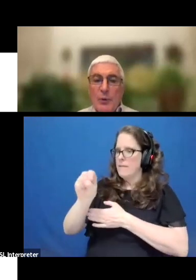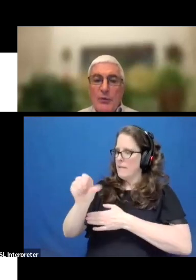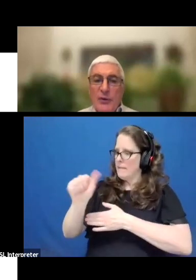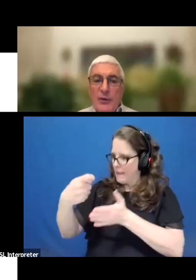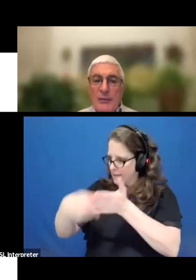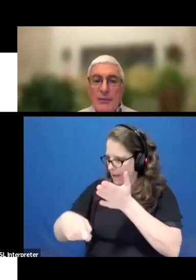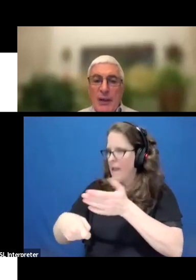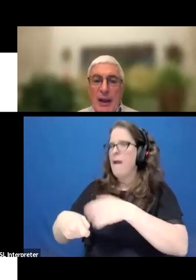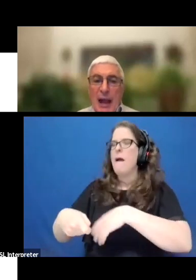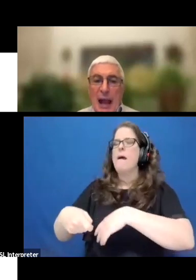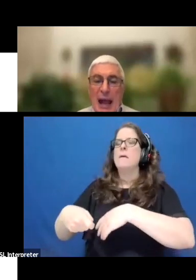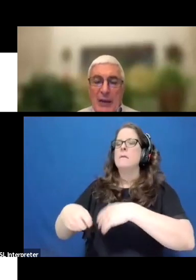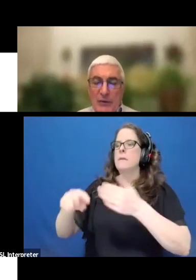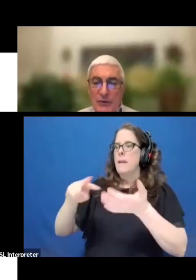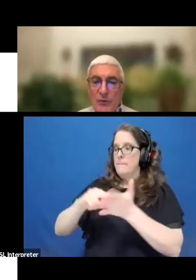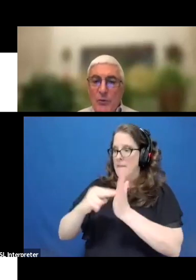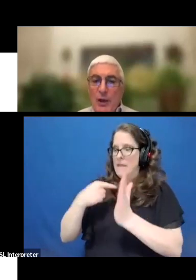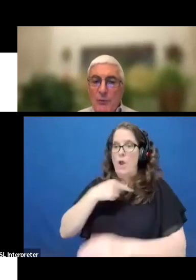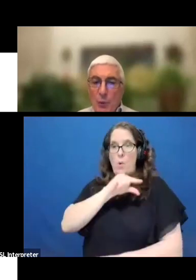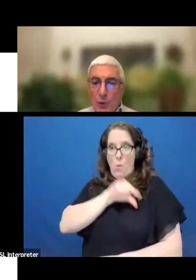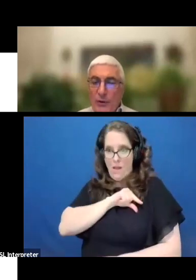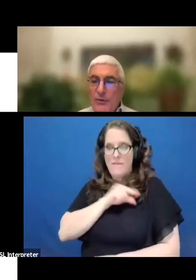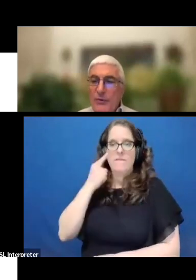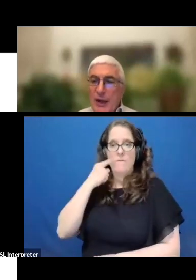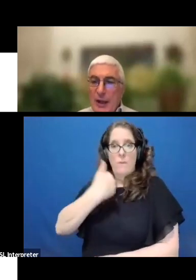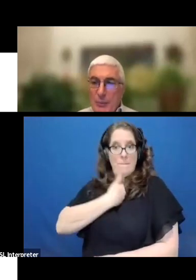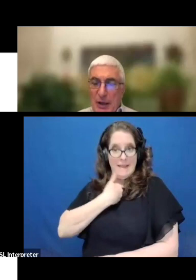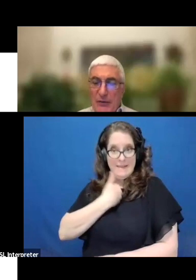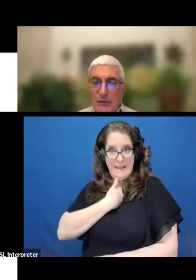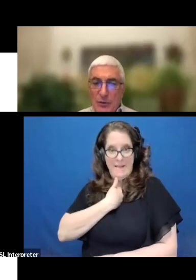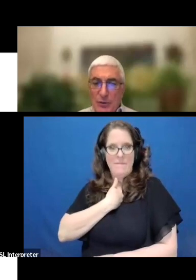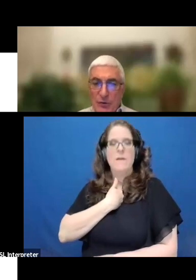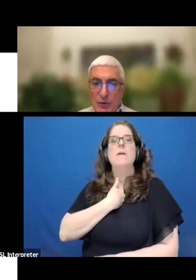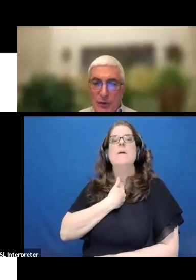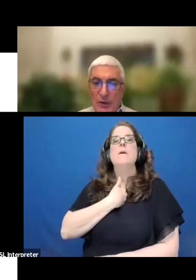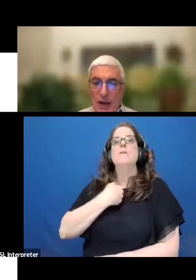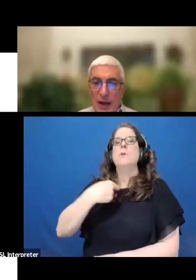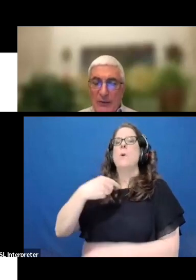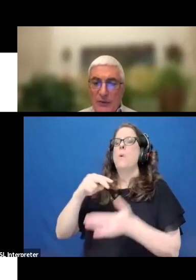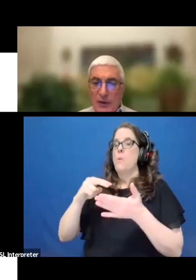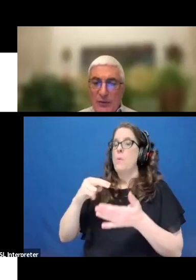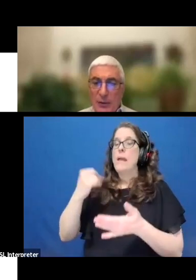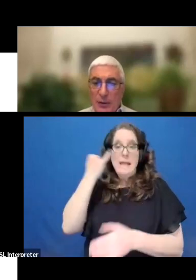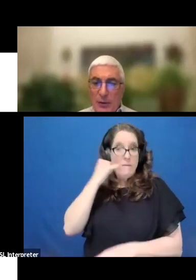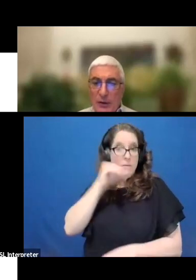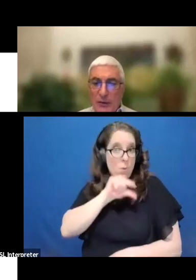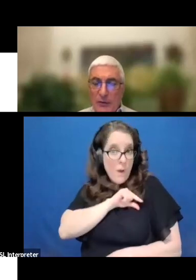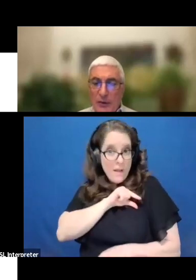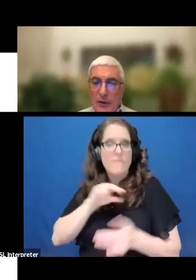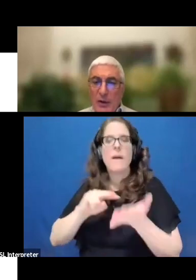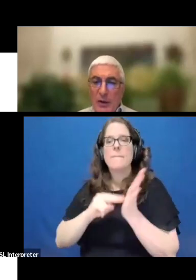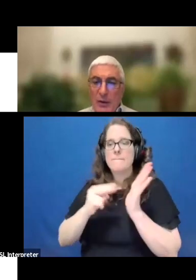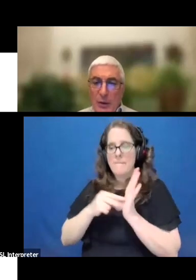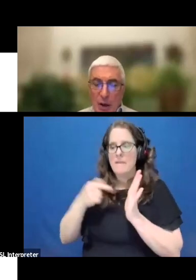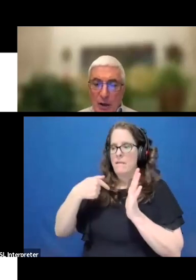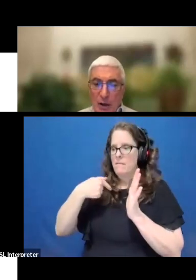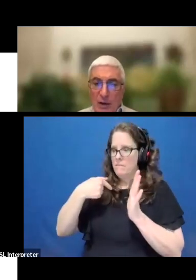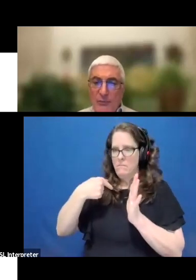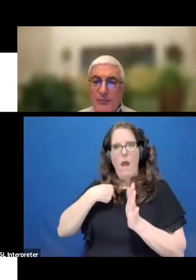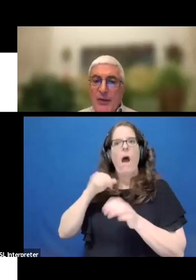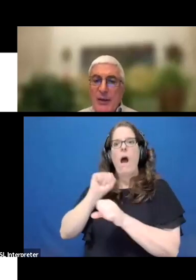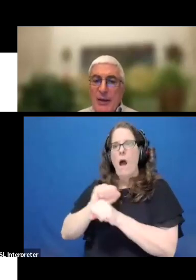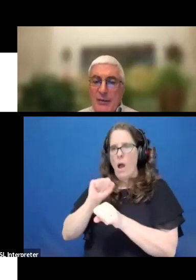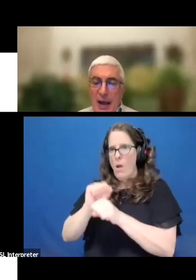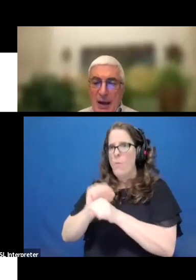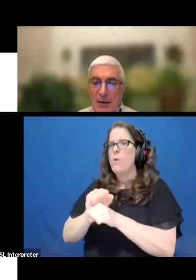So a person has to have worked and paid Social Security taxes on their earnings long